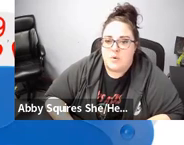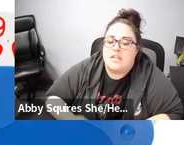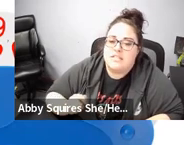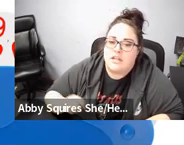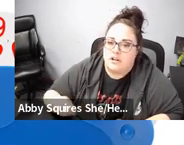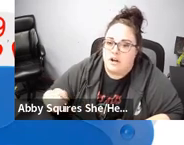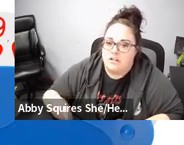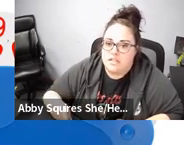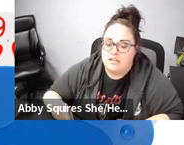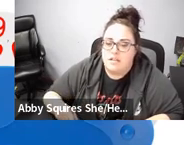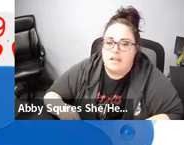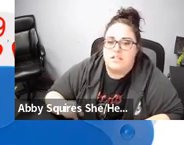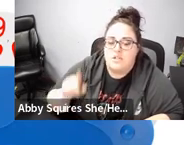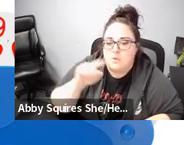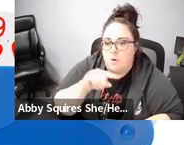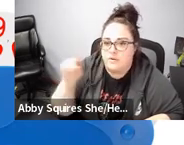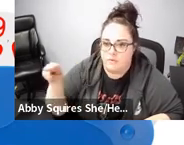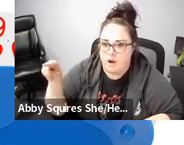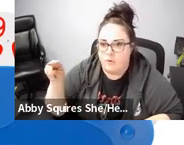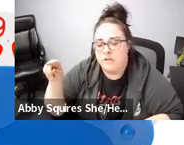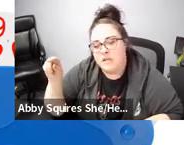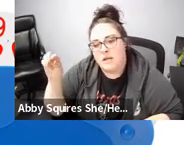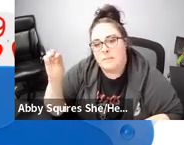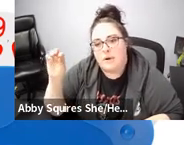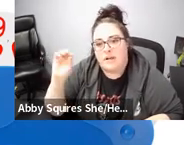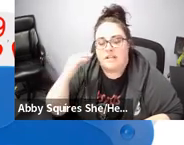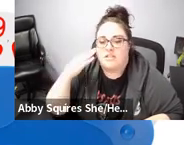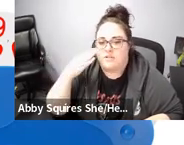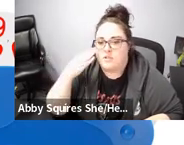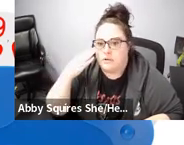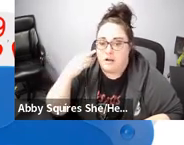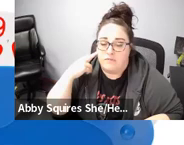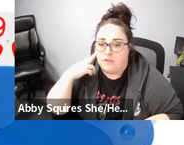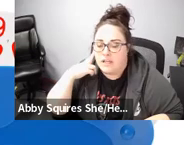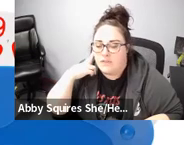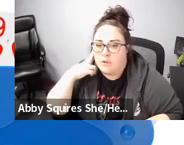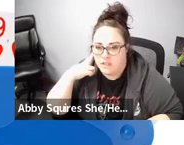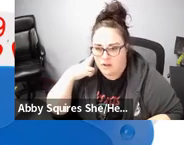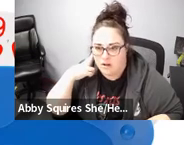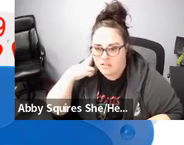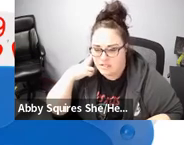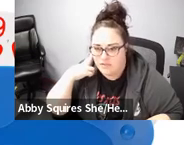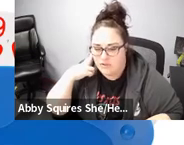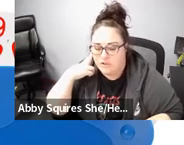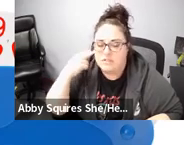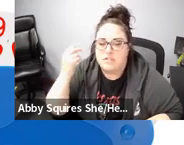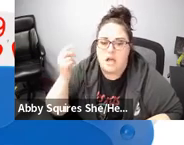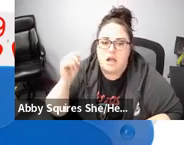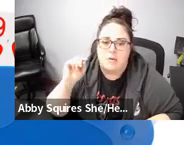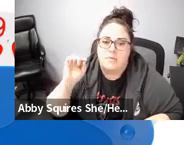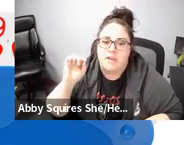device that you can set your cards in, and it's just one row, but it's still super helpful if holding the cards is